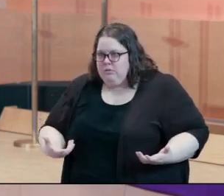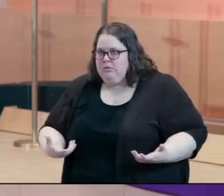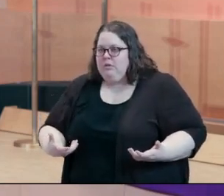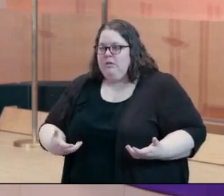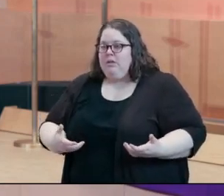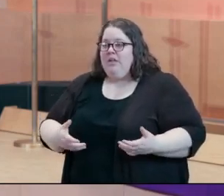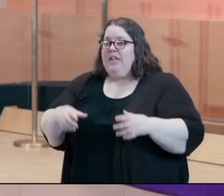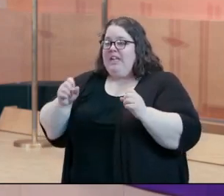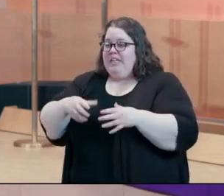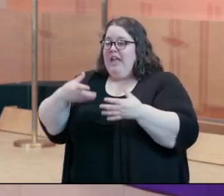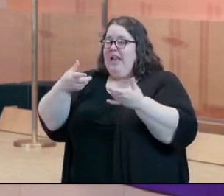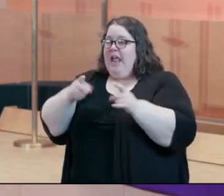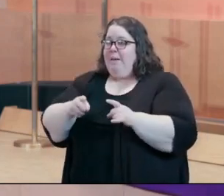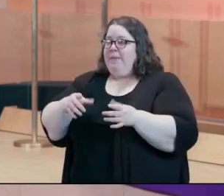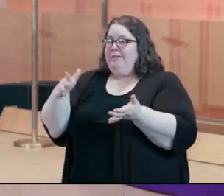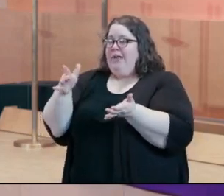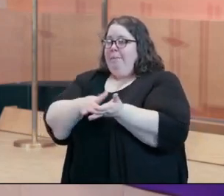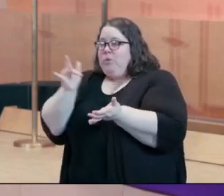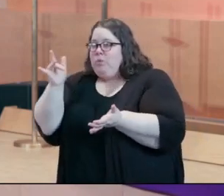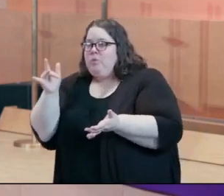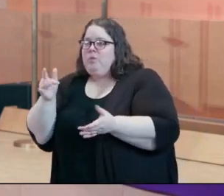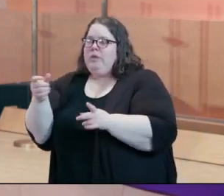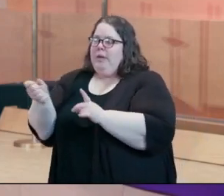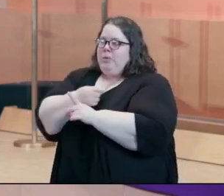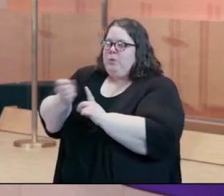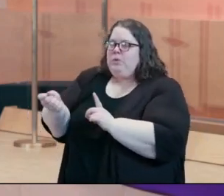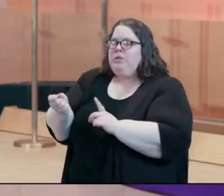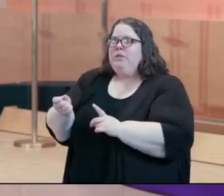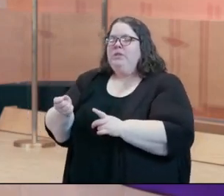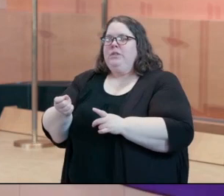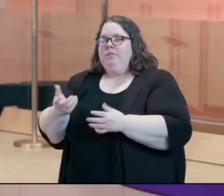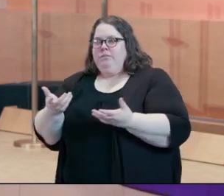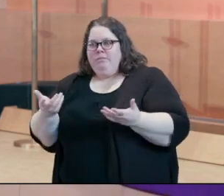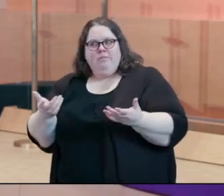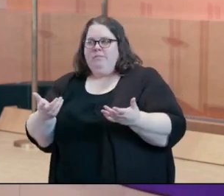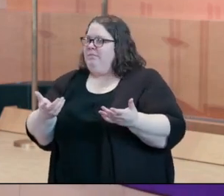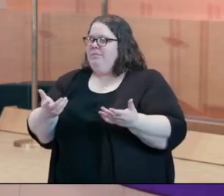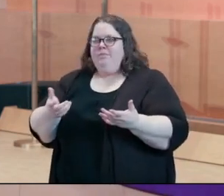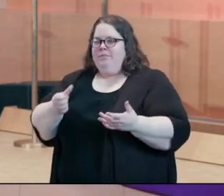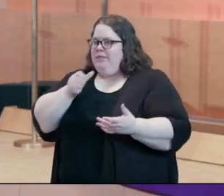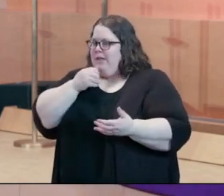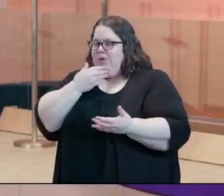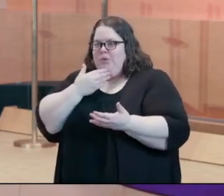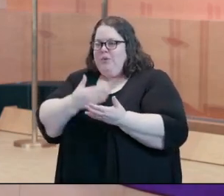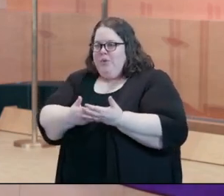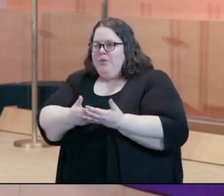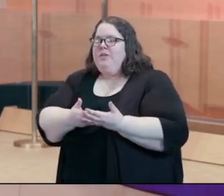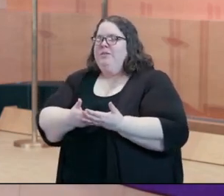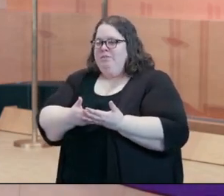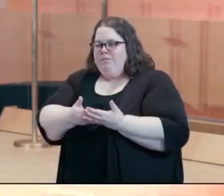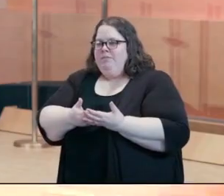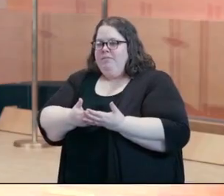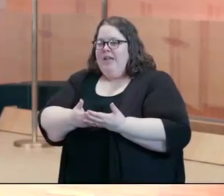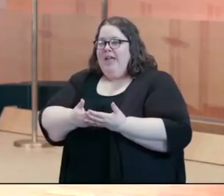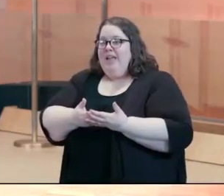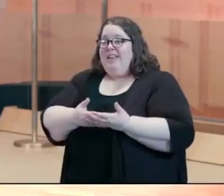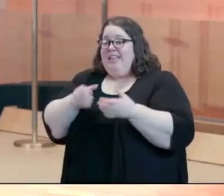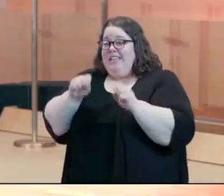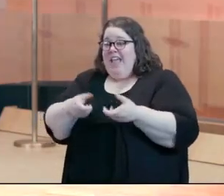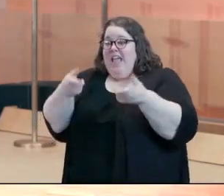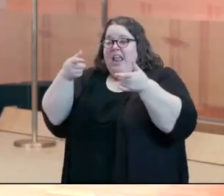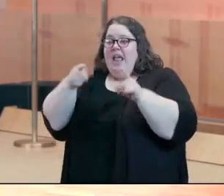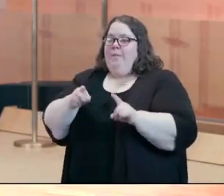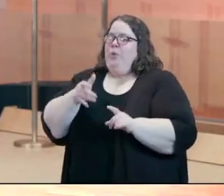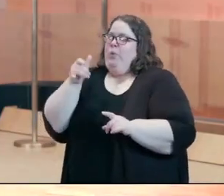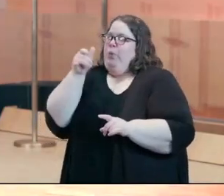abuse, where you take advantage of the other person, and it creates a space for an immense amount of hurt. And